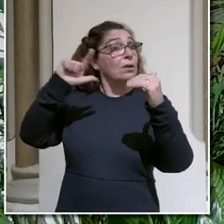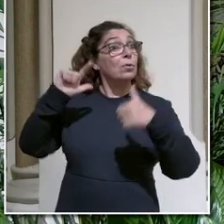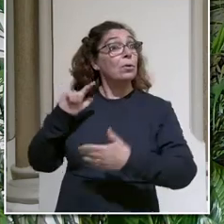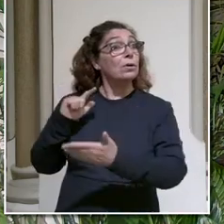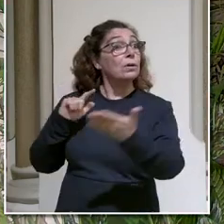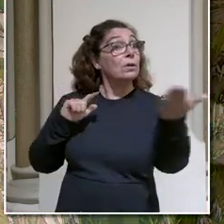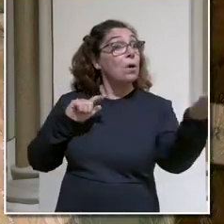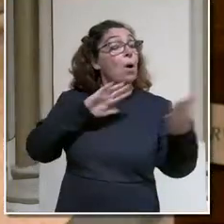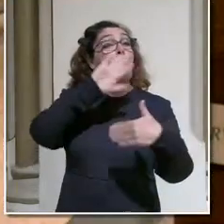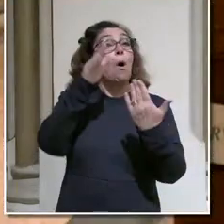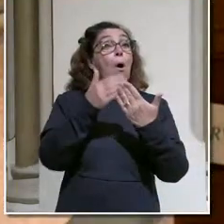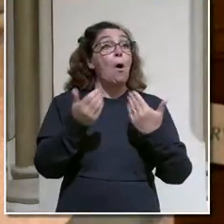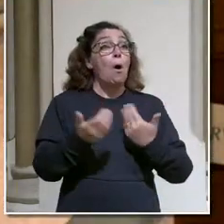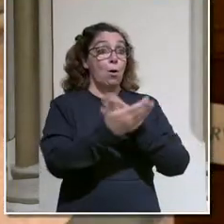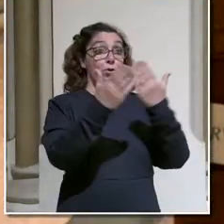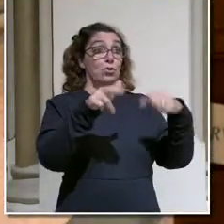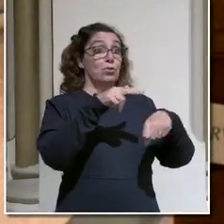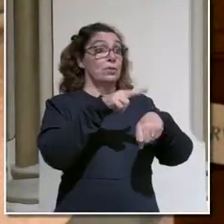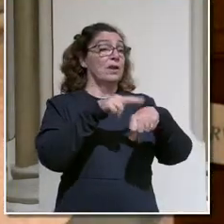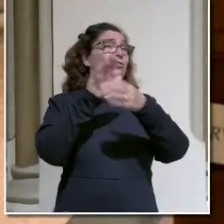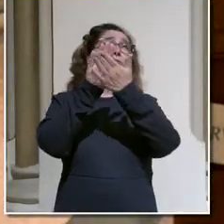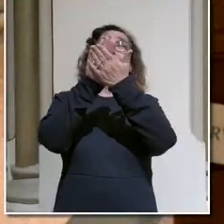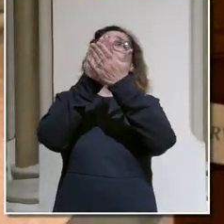All you nations, praise the Lord.